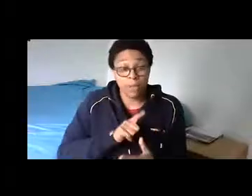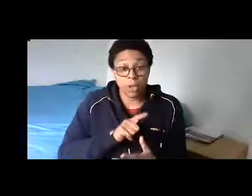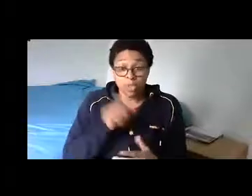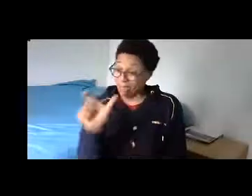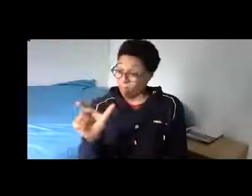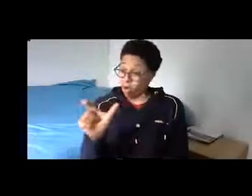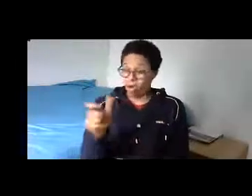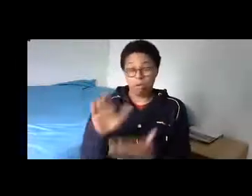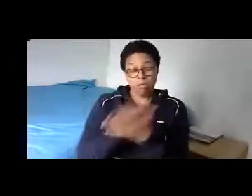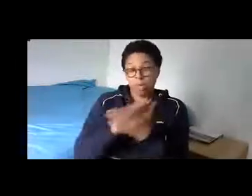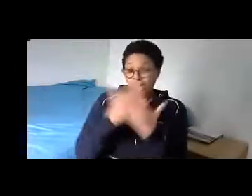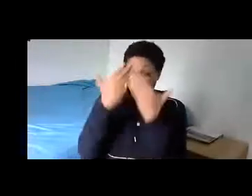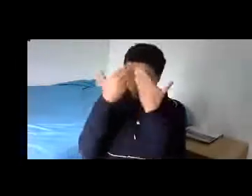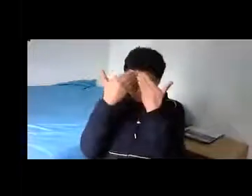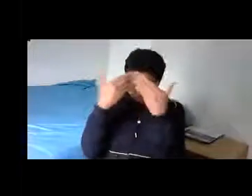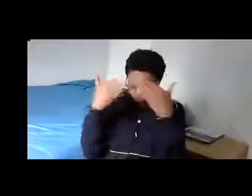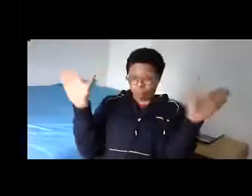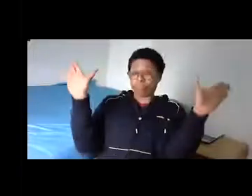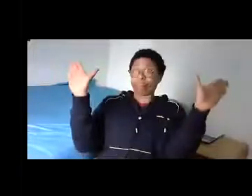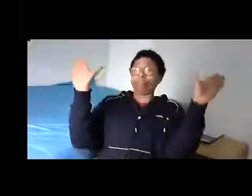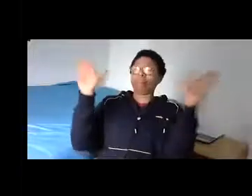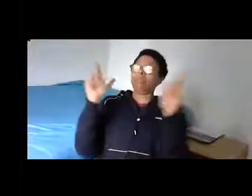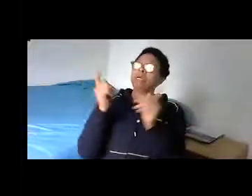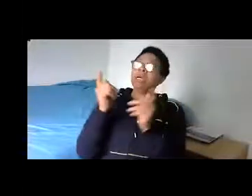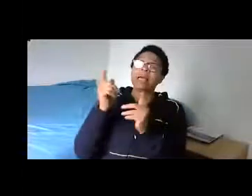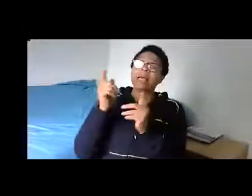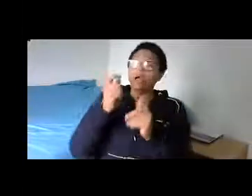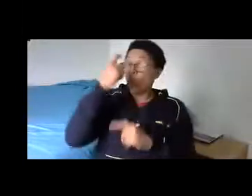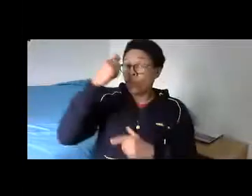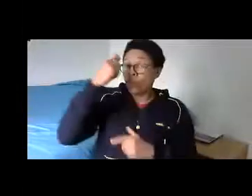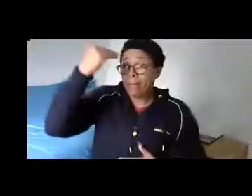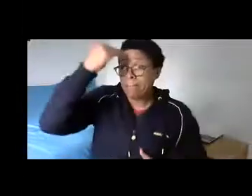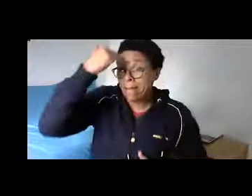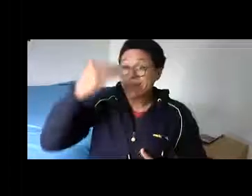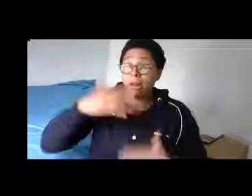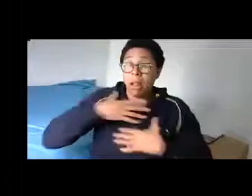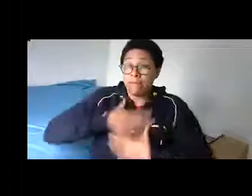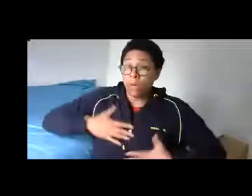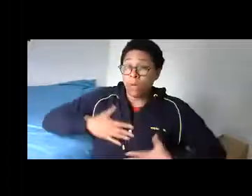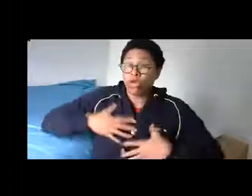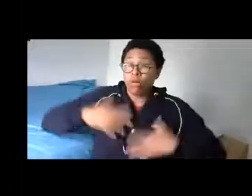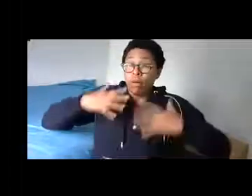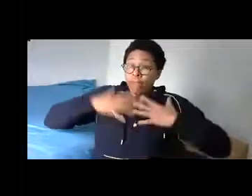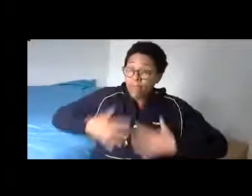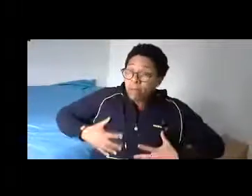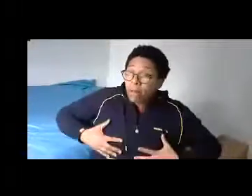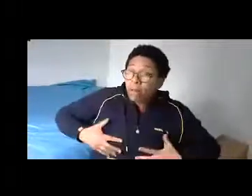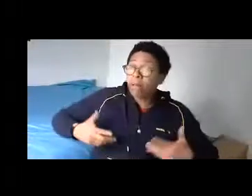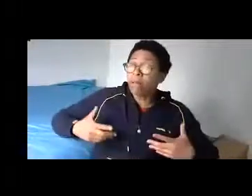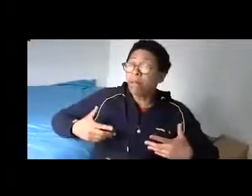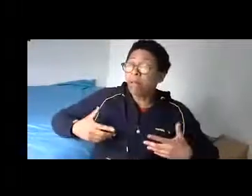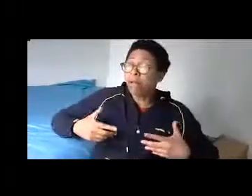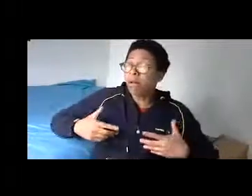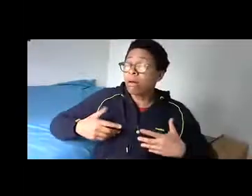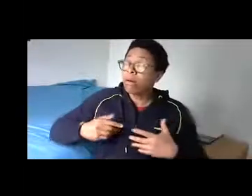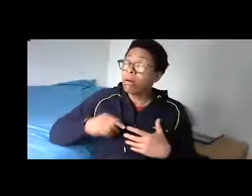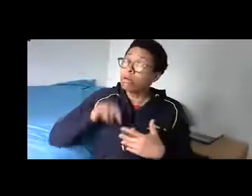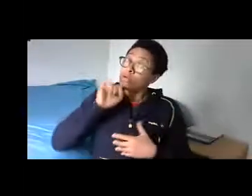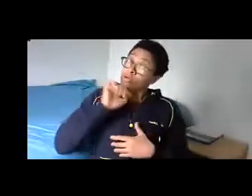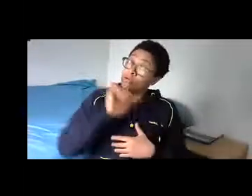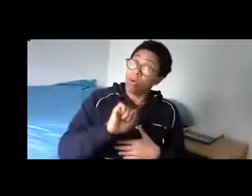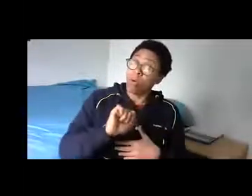includes physical, emotional, psychological well-being, your ability to take part